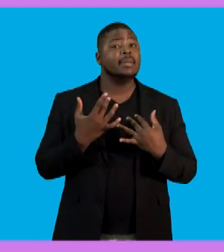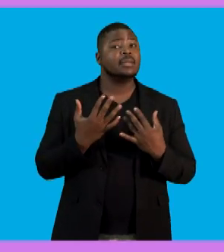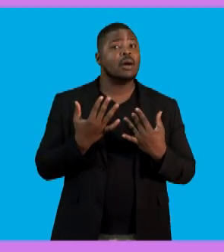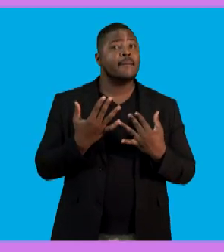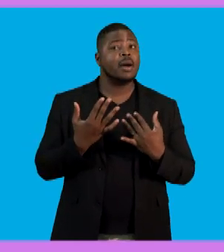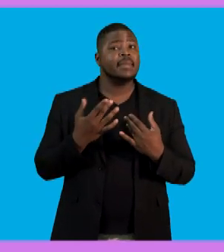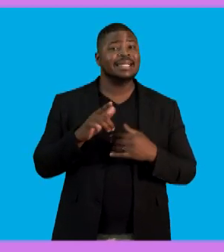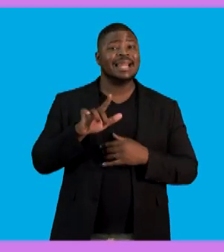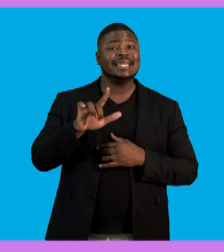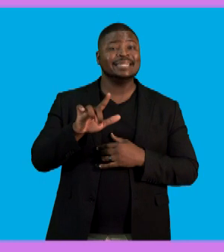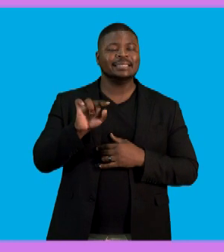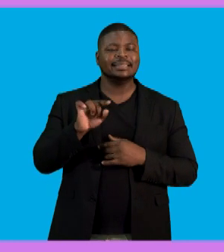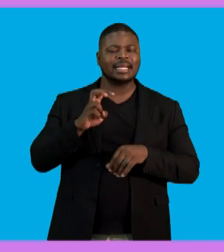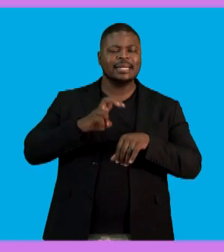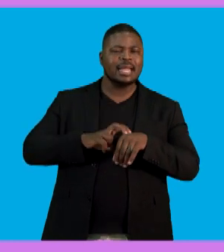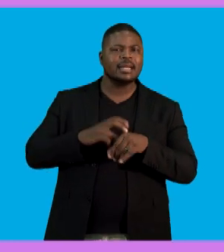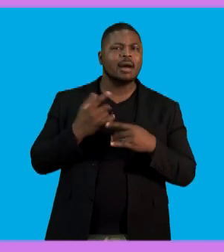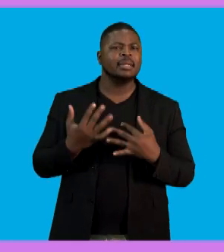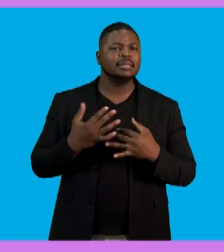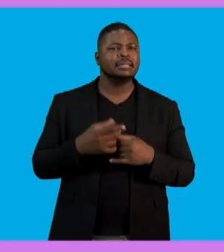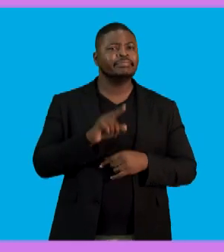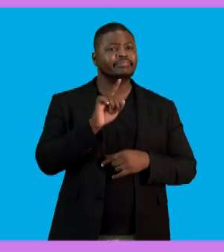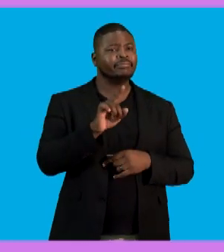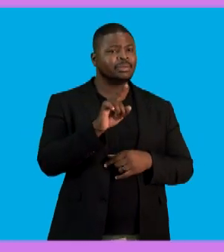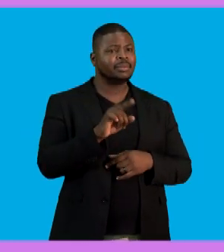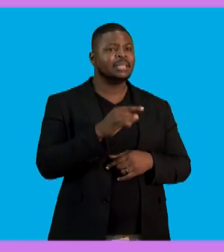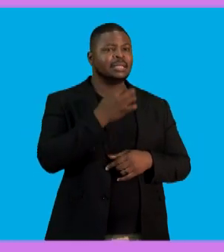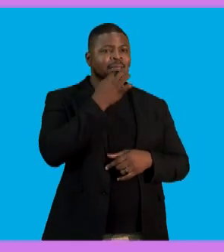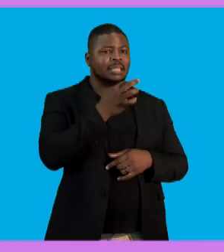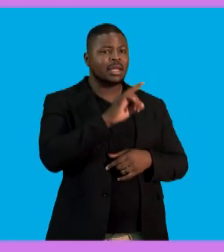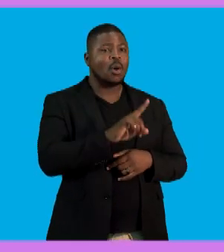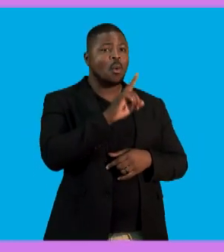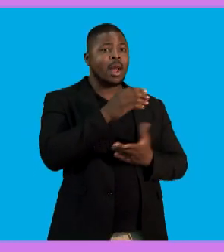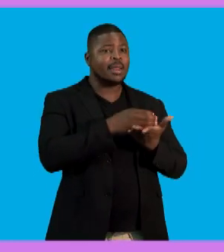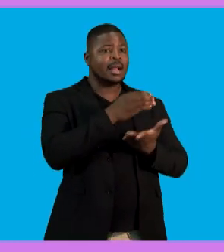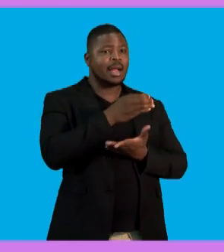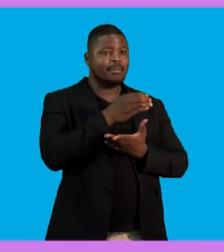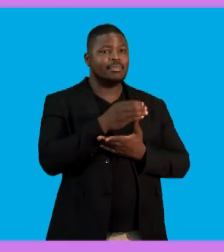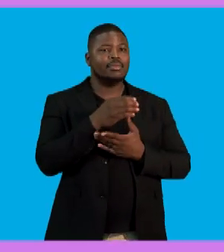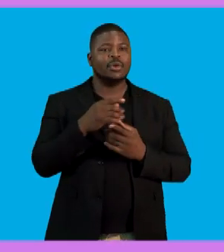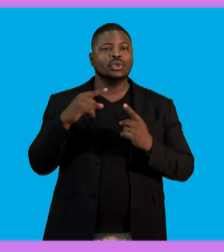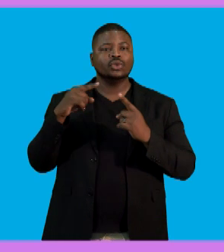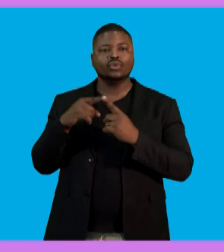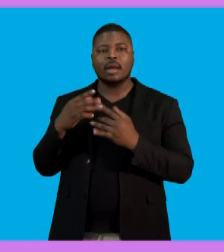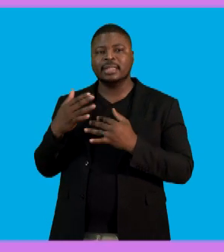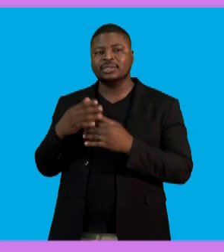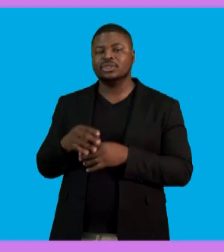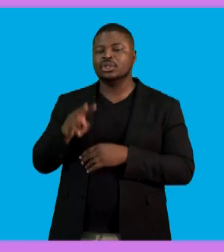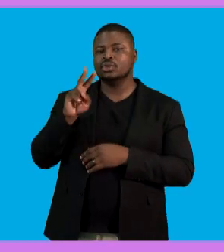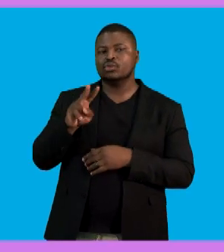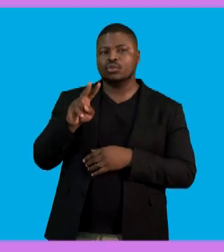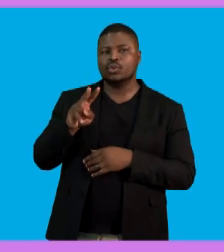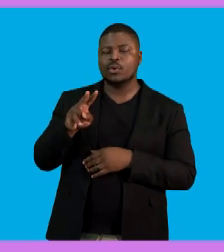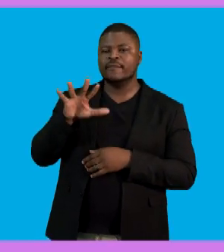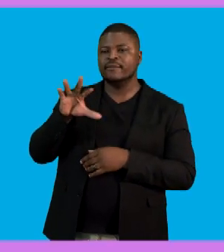in liters. We have the conversion factor that 1 cup is equals to 250 milliliters. So we